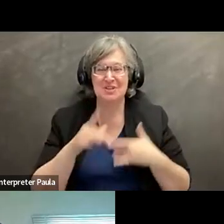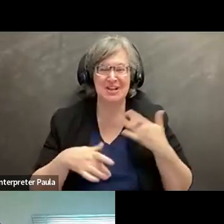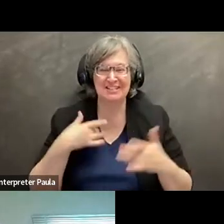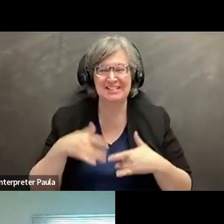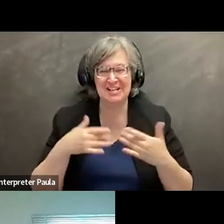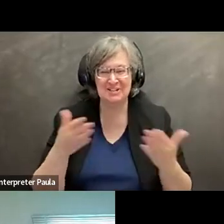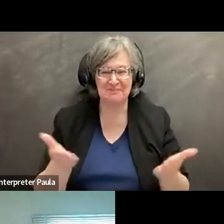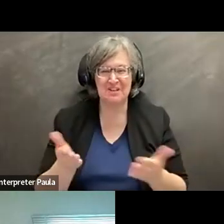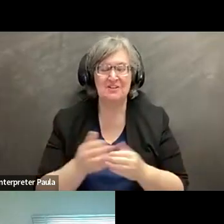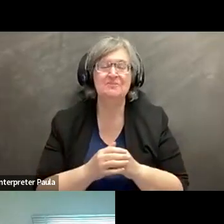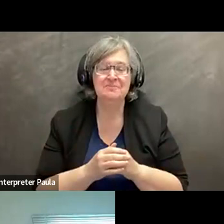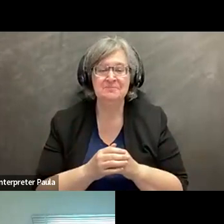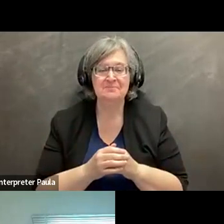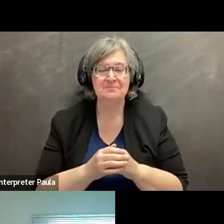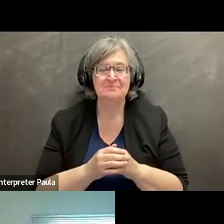be here.